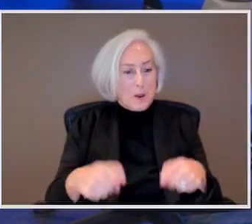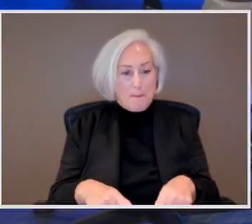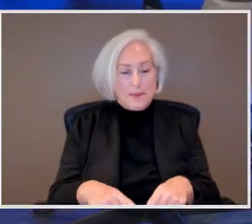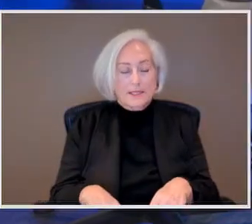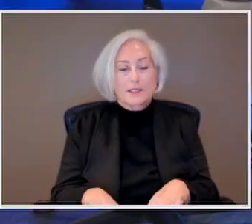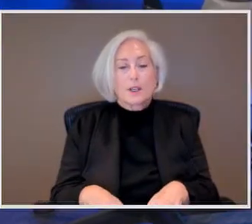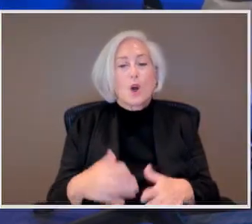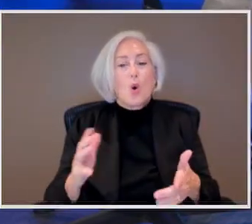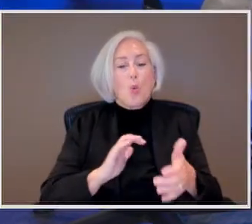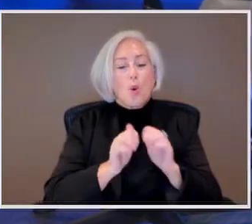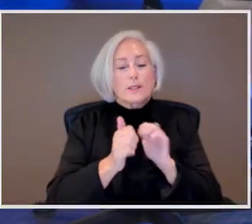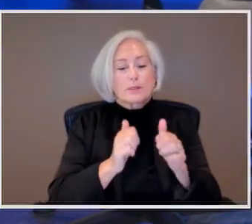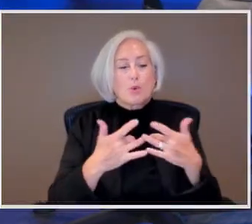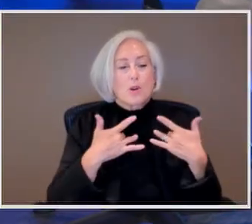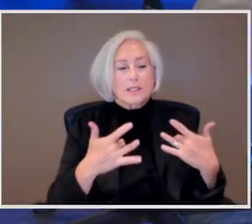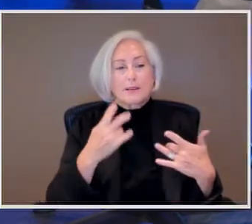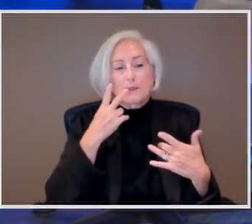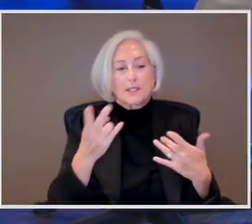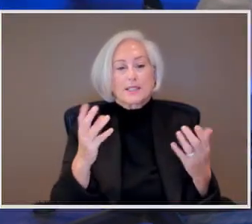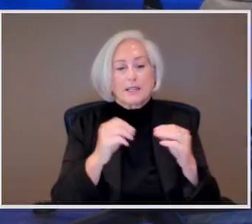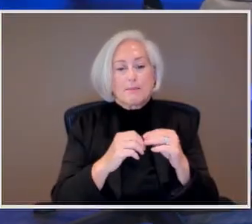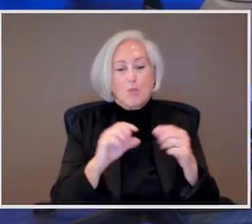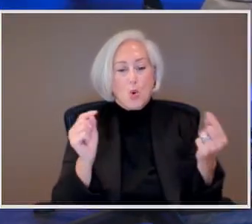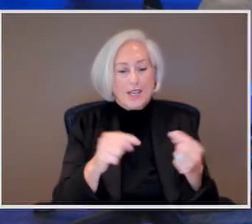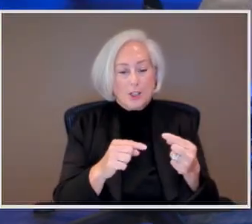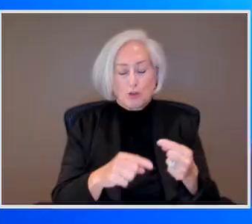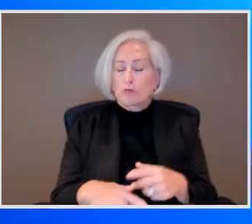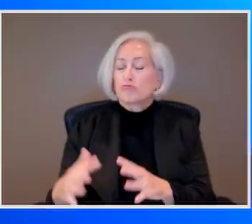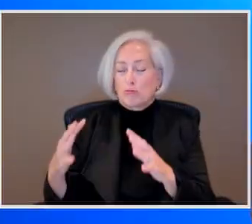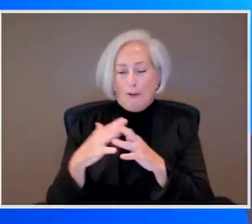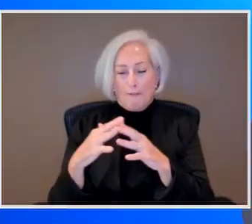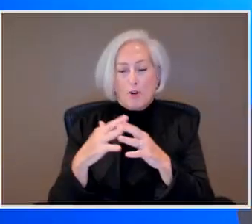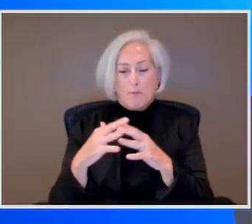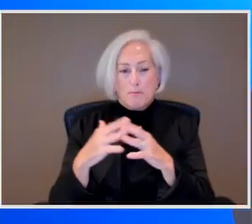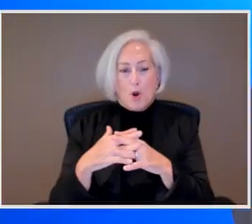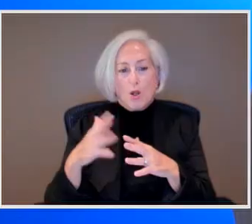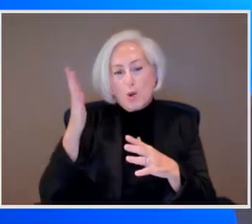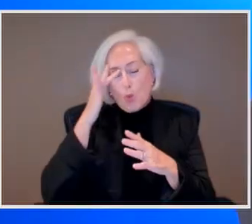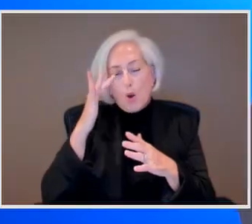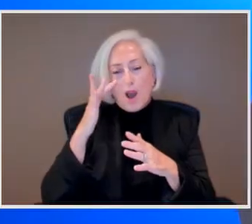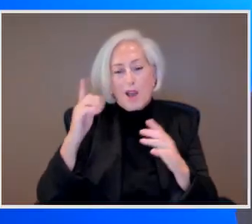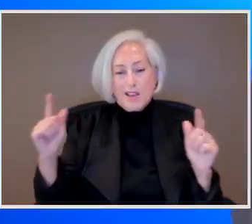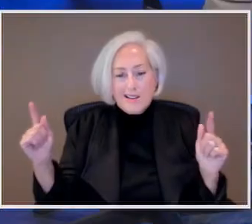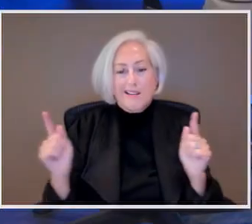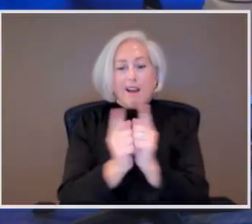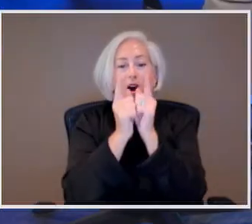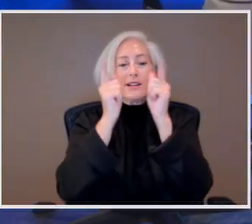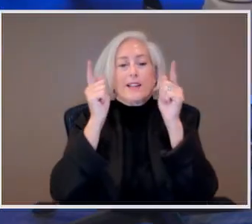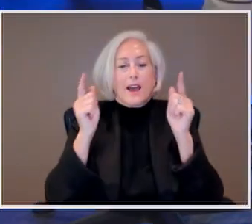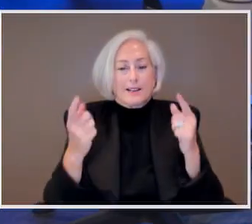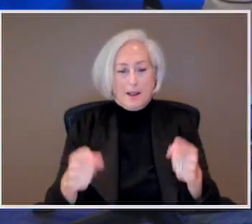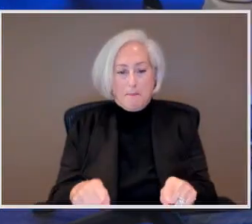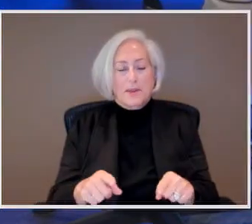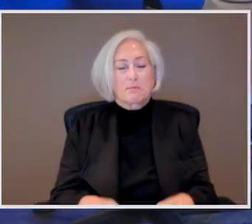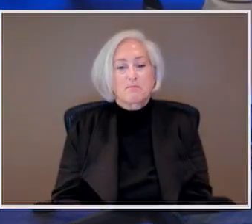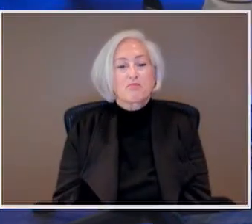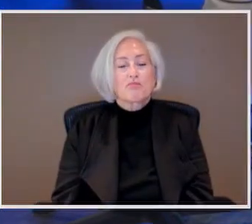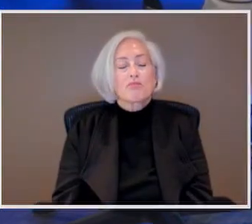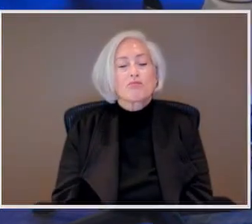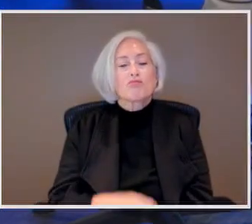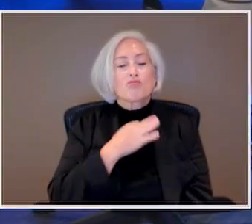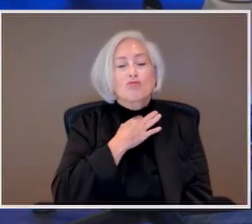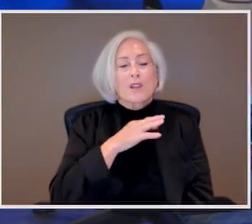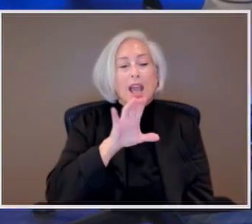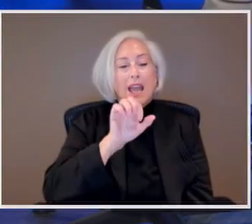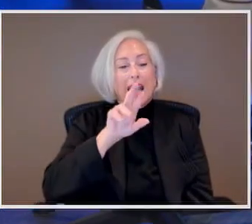injuries in? Oh, definitely football. Definitely football. Just because of the contact. Yeah. Maria is asking, Carrie, what advice would you give